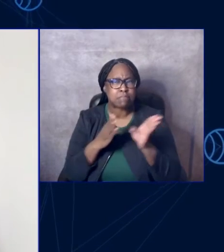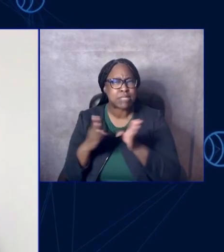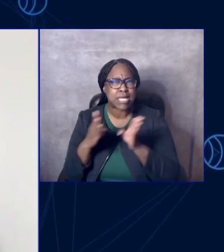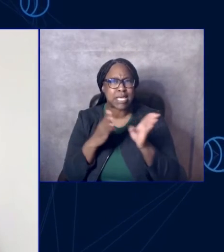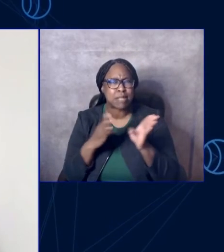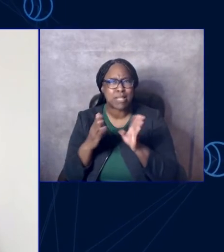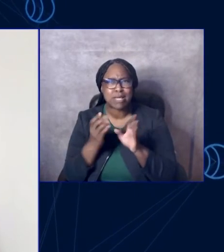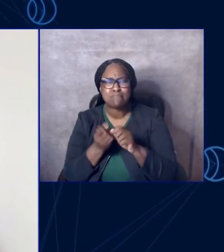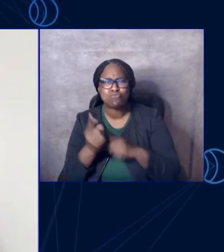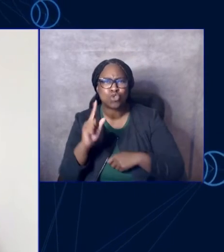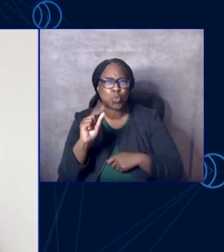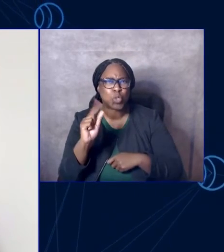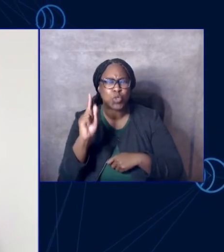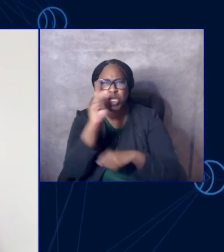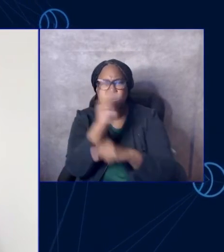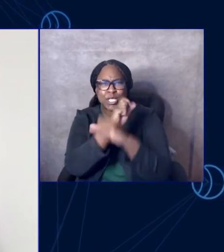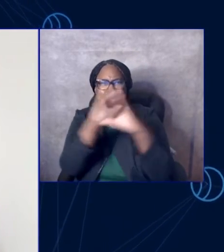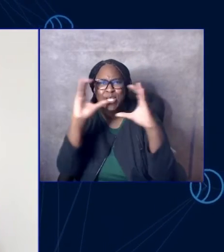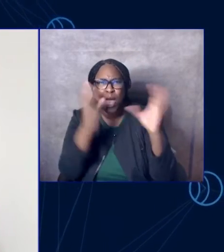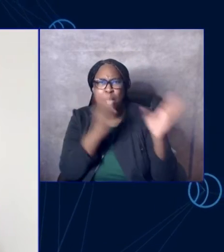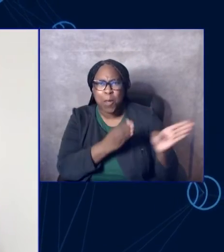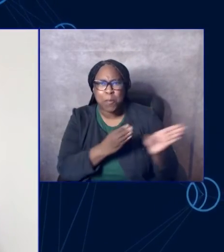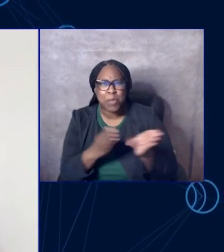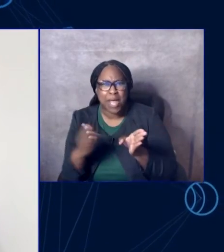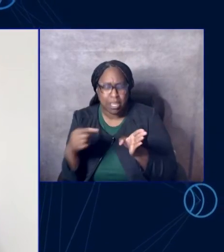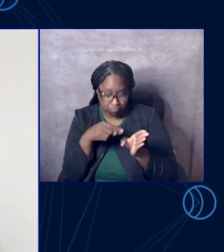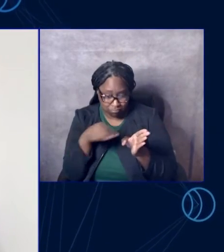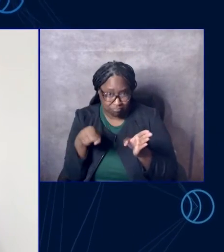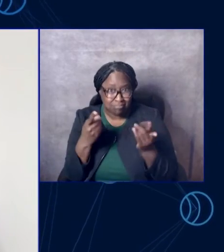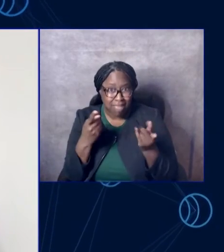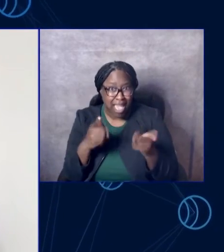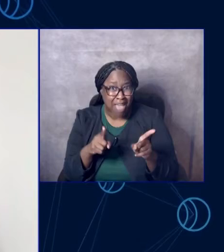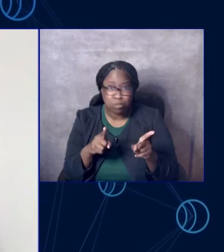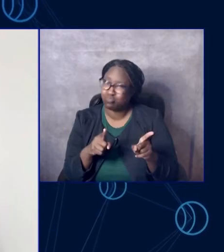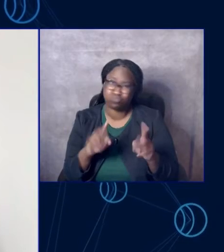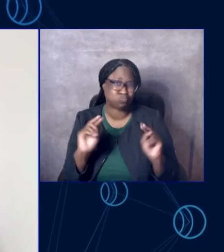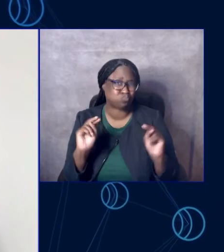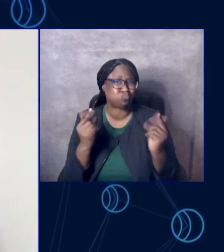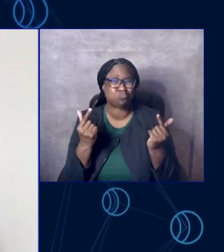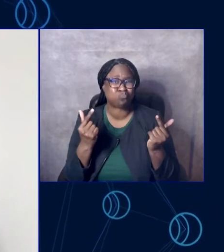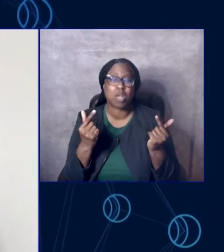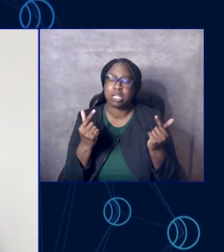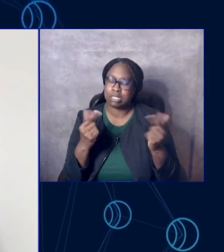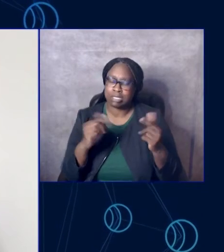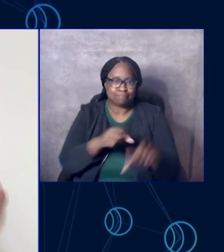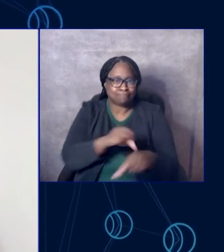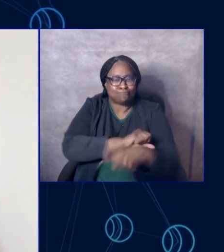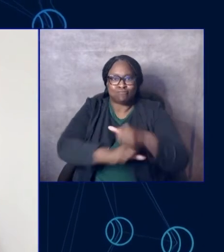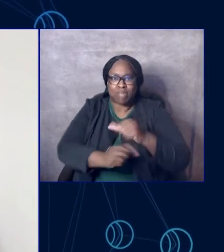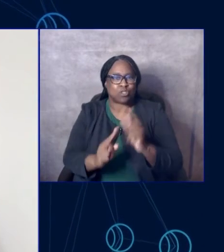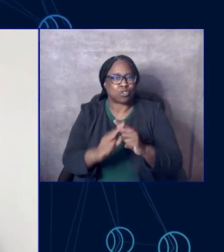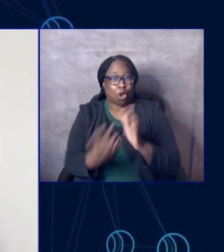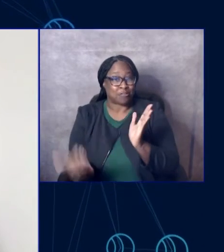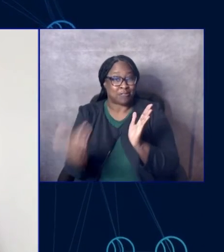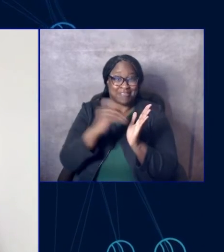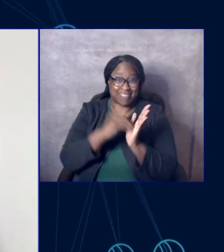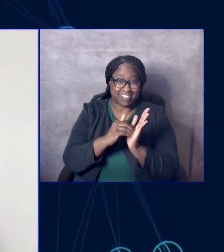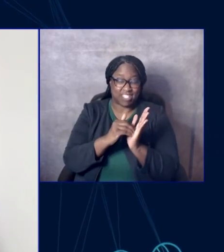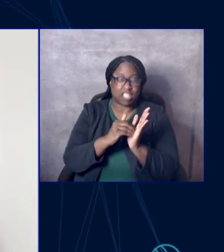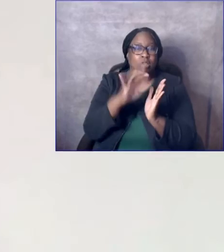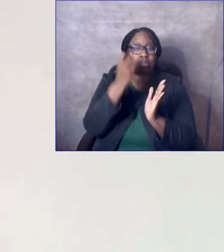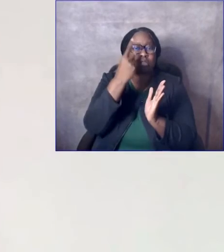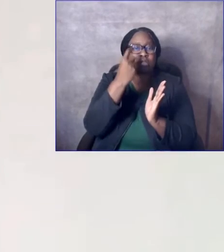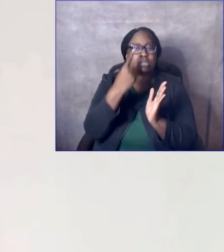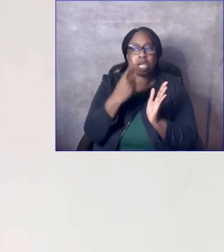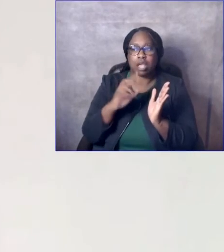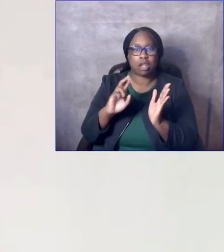came to fruition. We had to start from scratch when COVID became a thing. And with the, racial uprisings that were happening in our country,